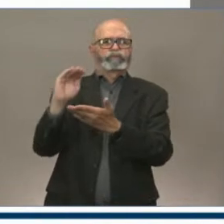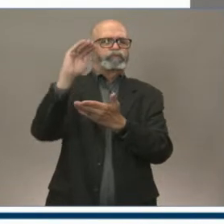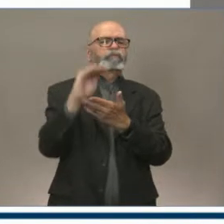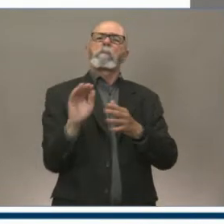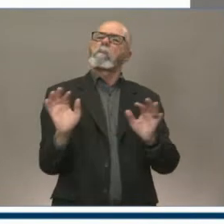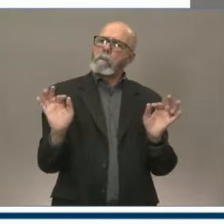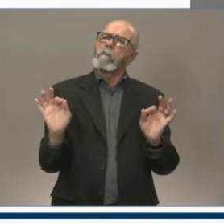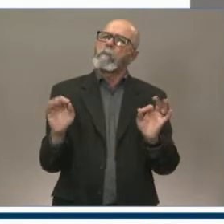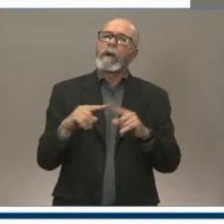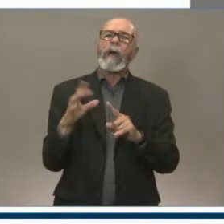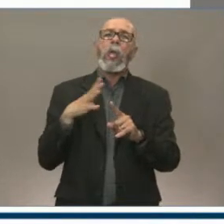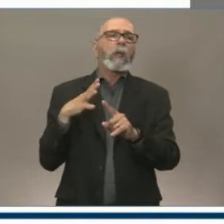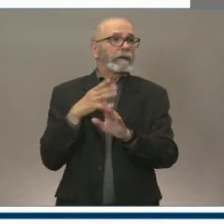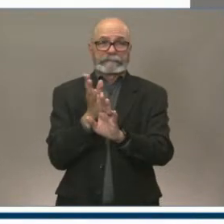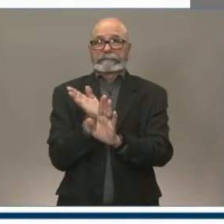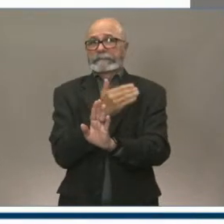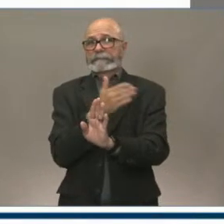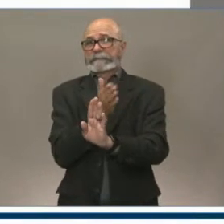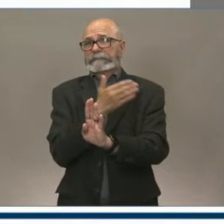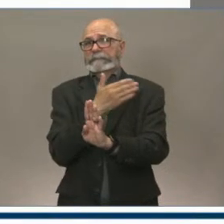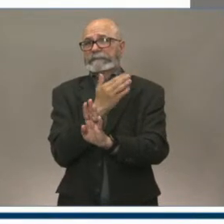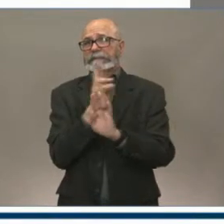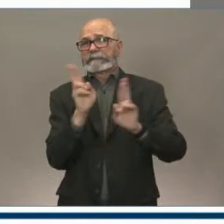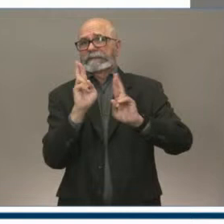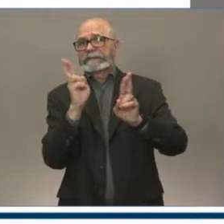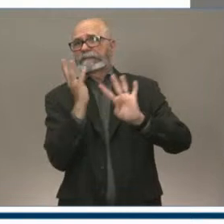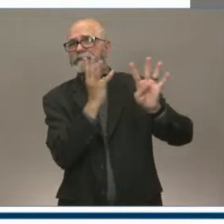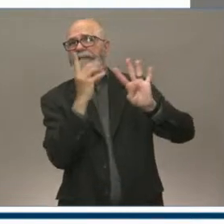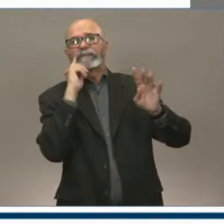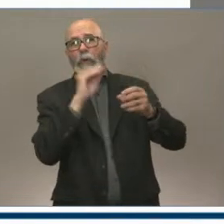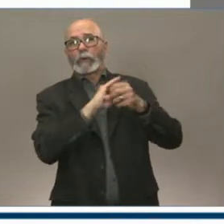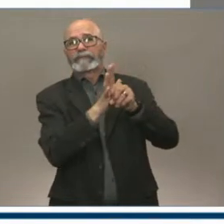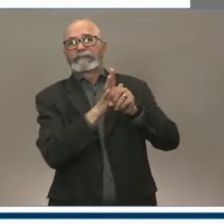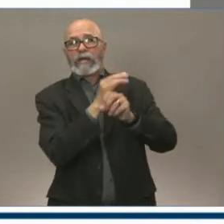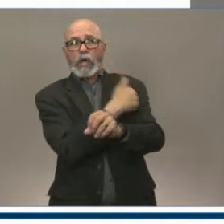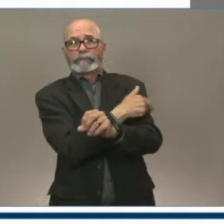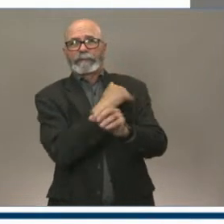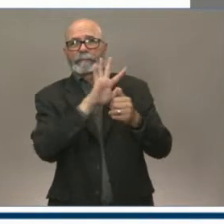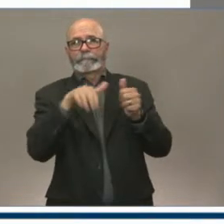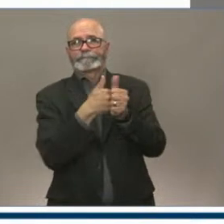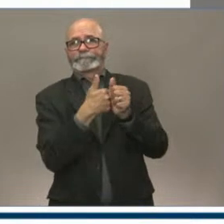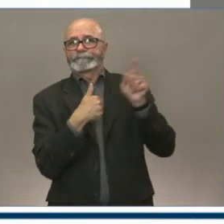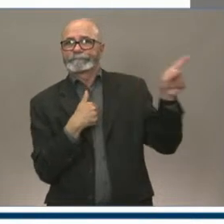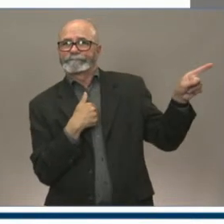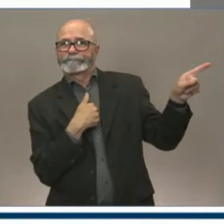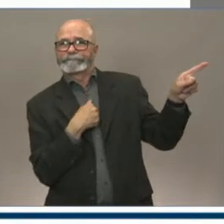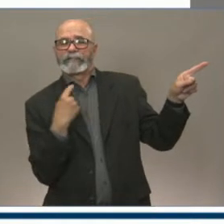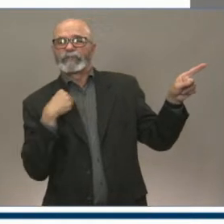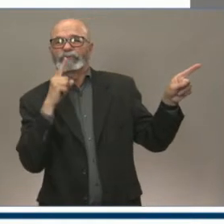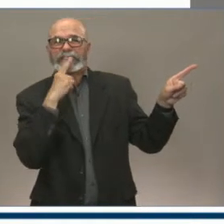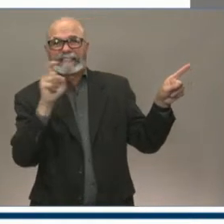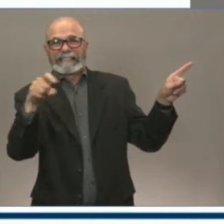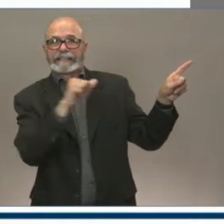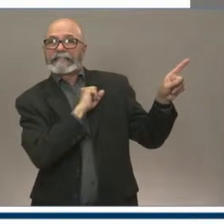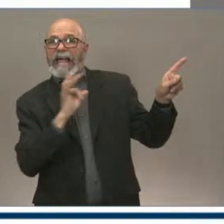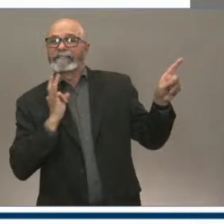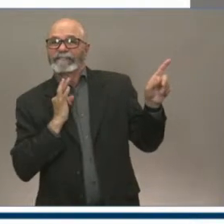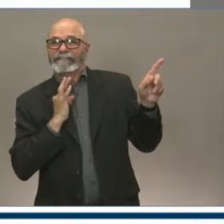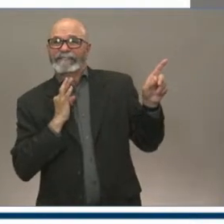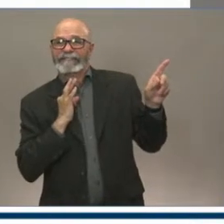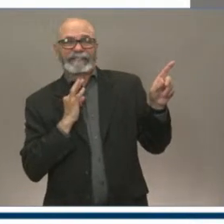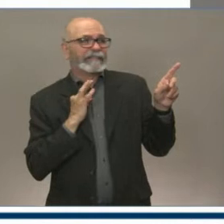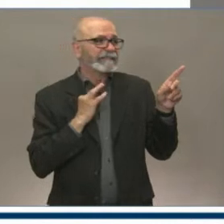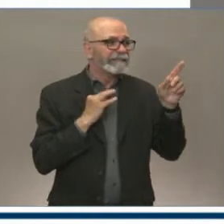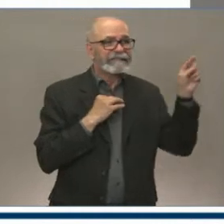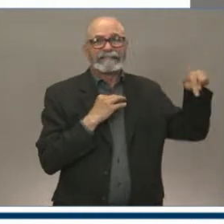of having more patients with COVID in our hospitals, but also we need more staff to be redeployed to support the lab,